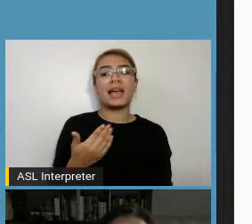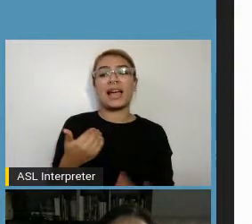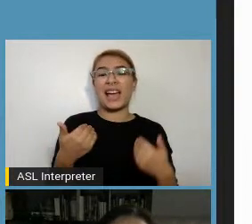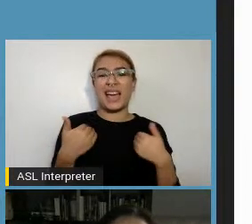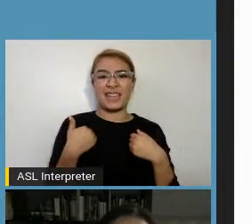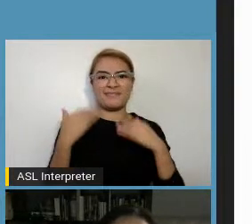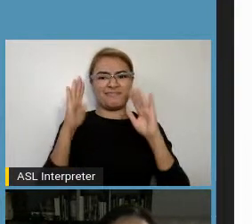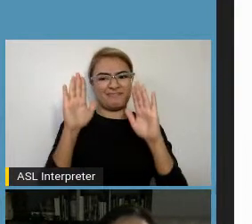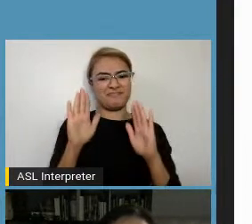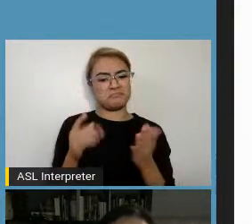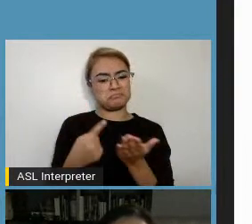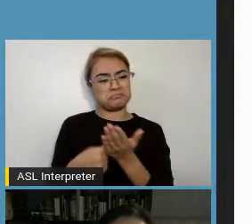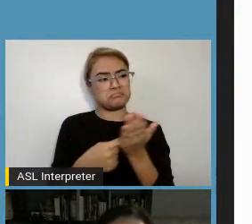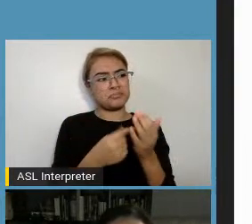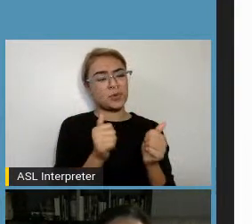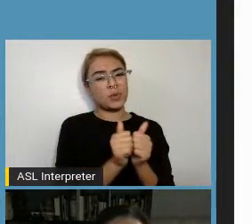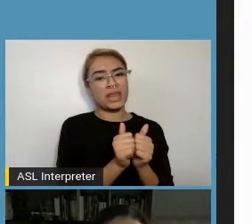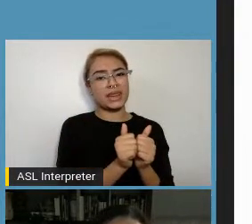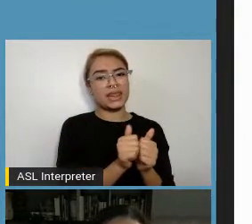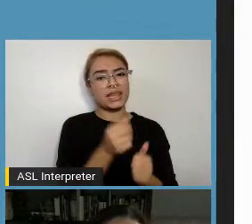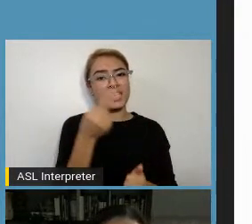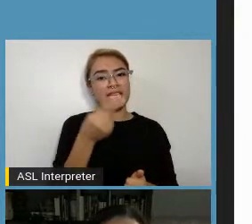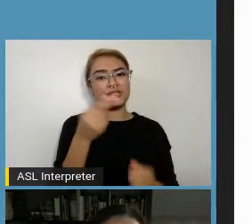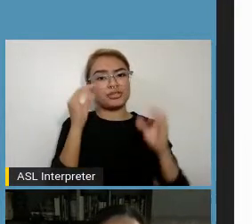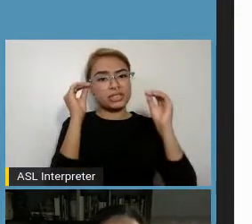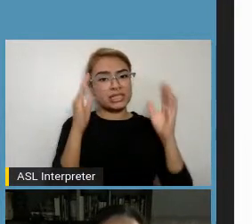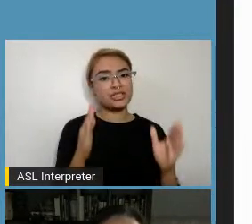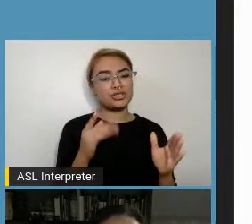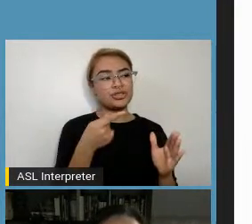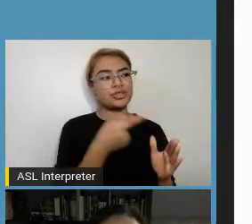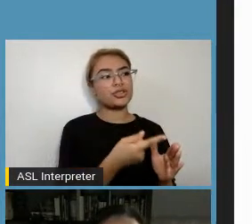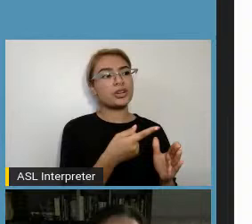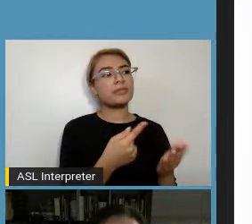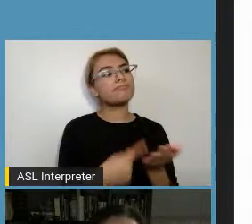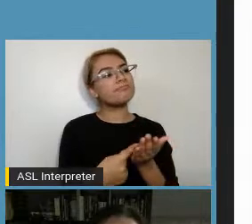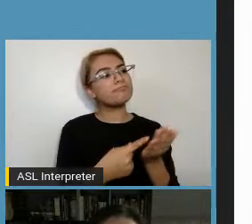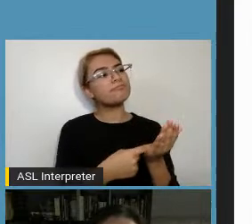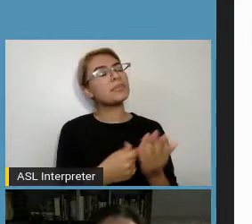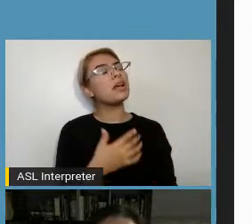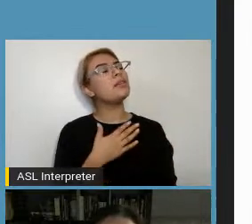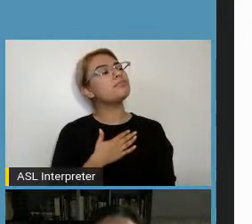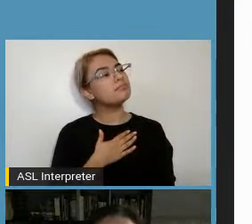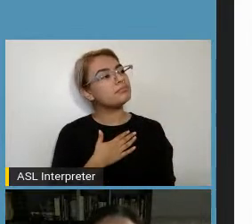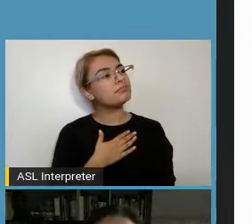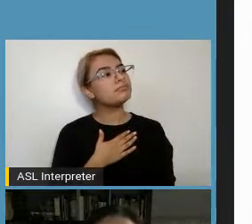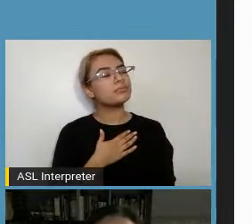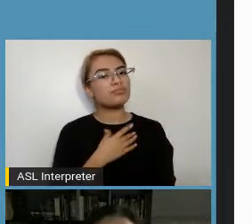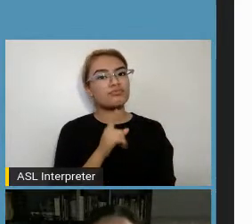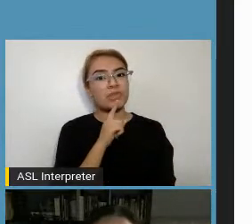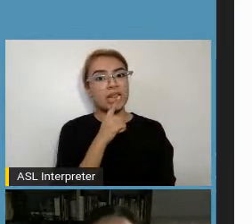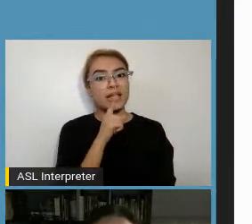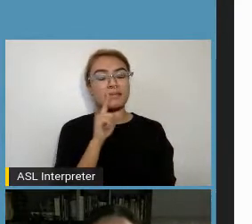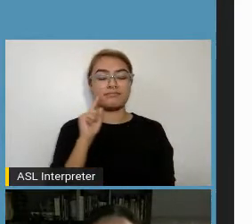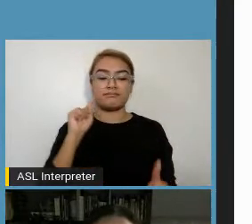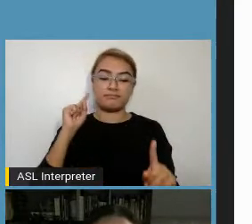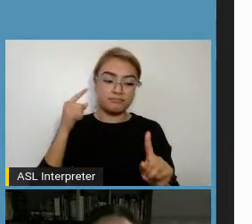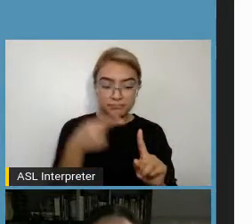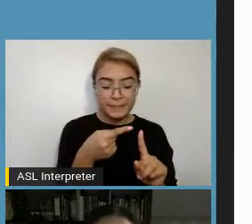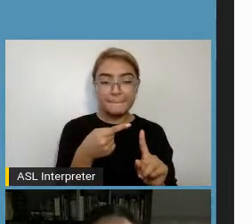discussion with a retired history teacher just a couple of days ago, and it really drove this point home where,